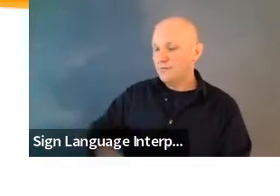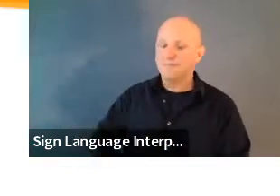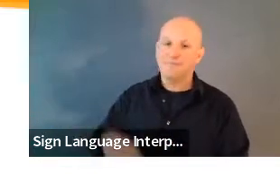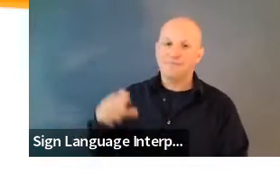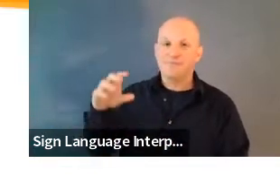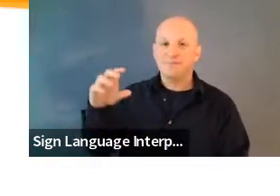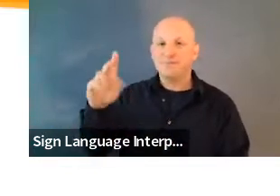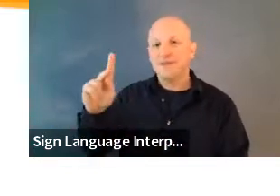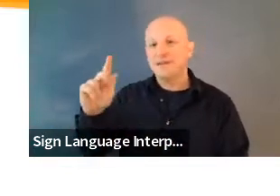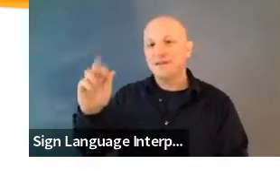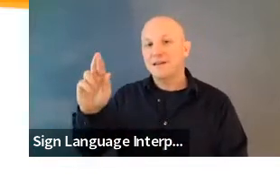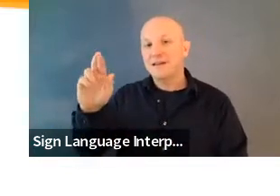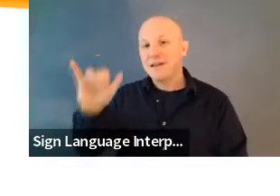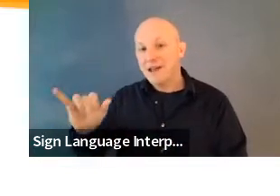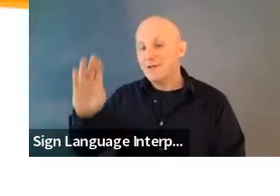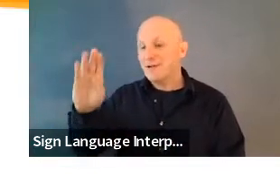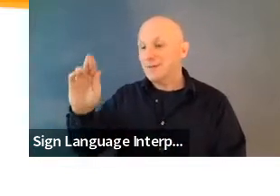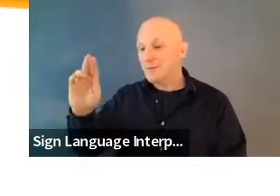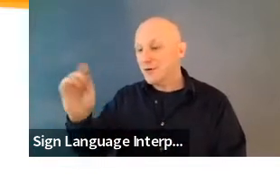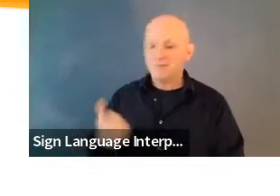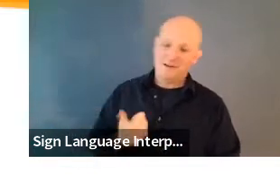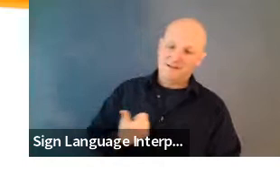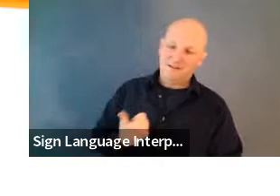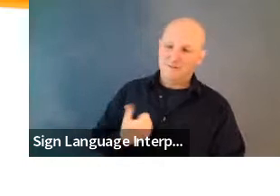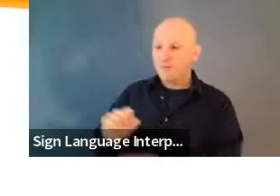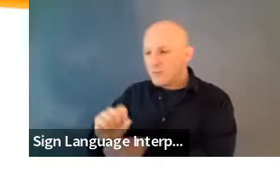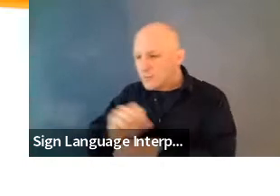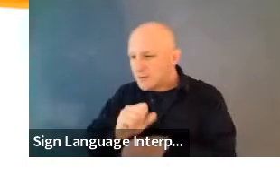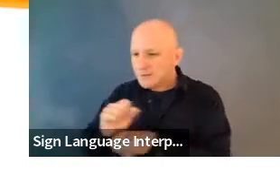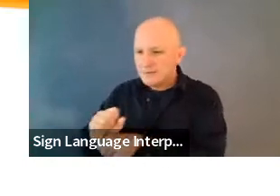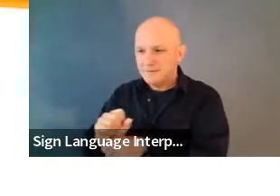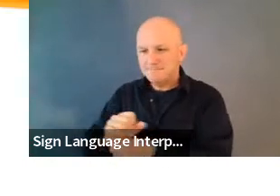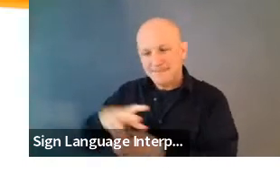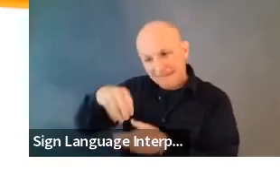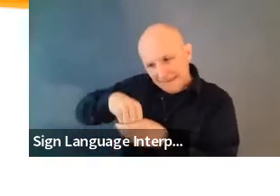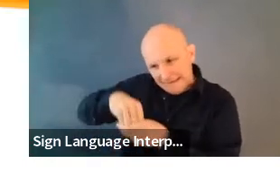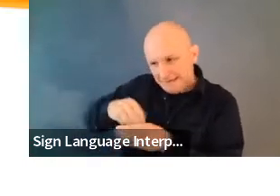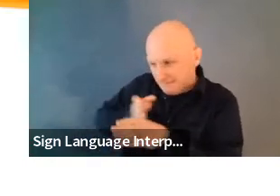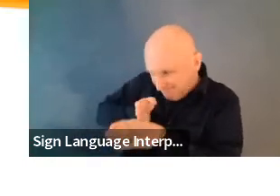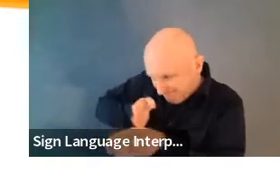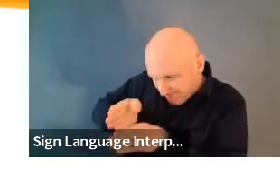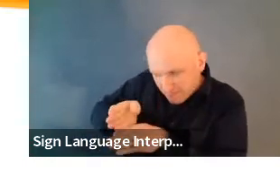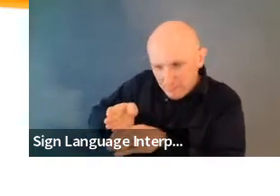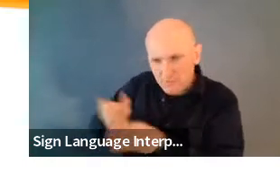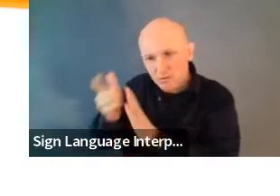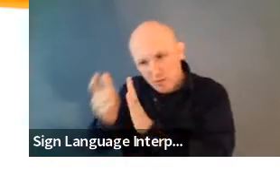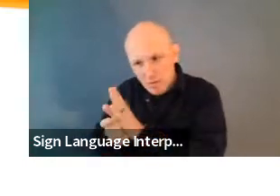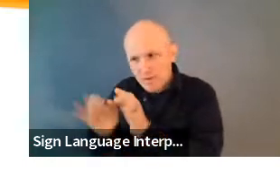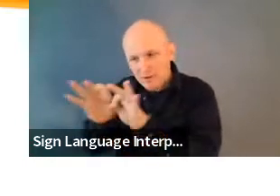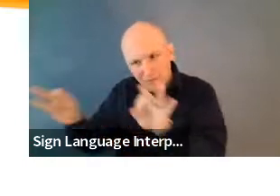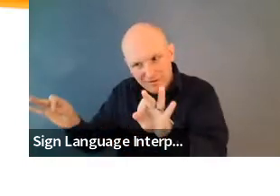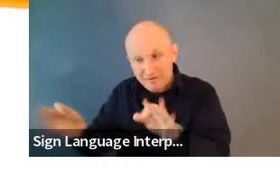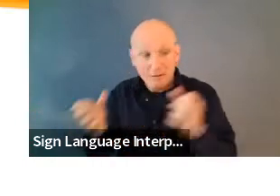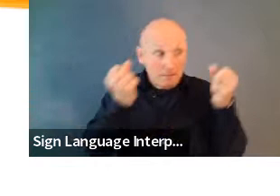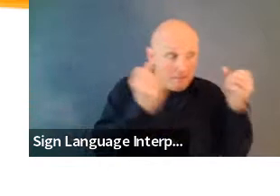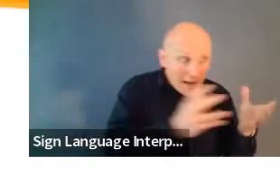on an interdisciplinary pre-law degree that really never ended up being a degree a lot of students